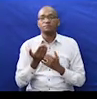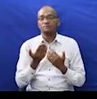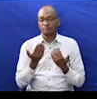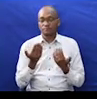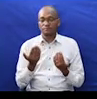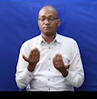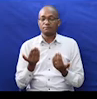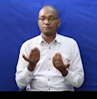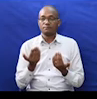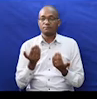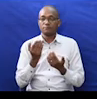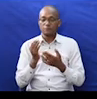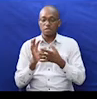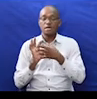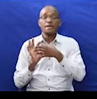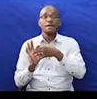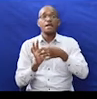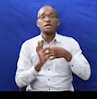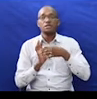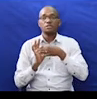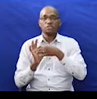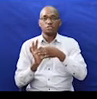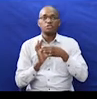the relationship